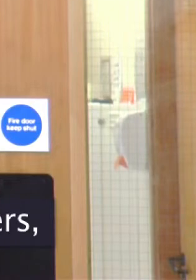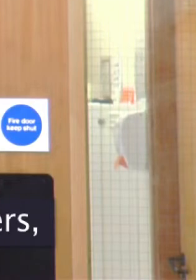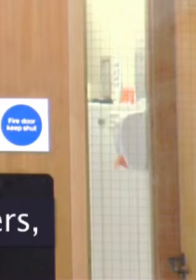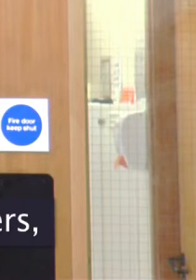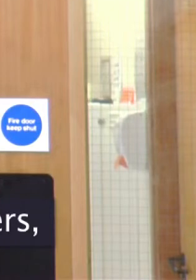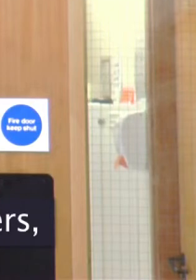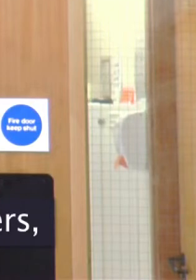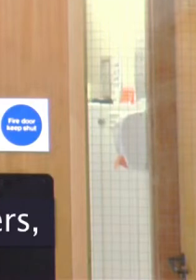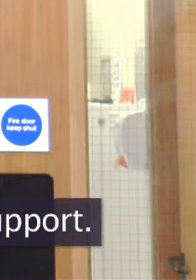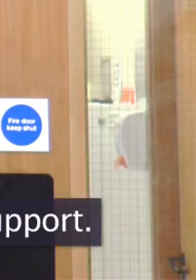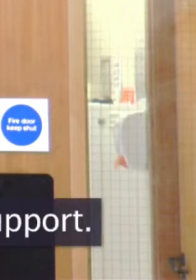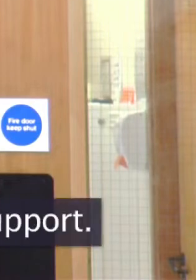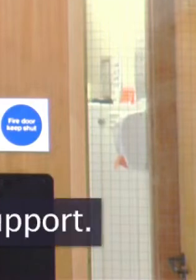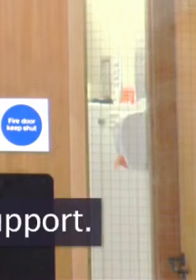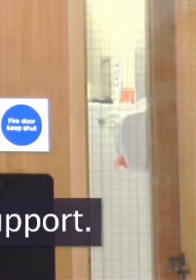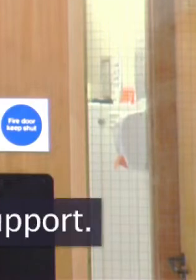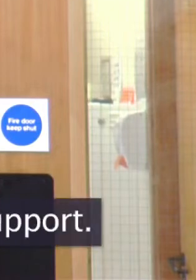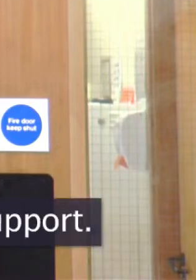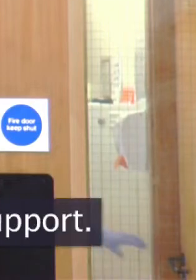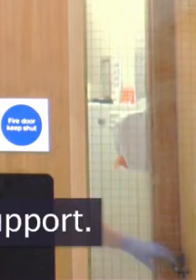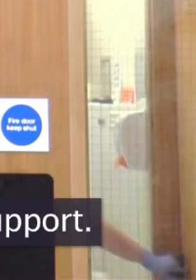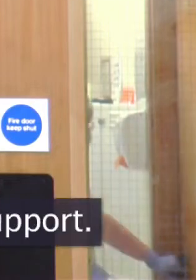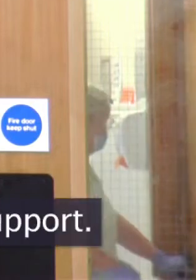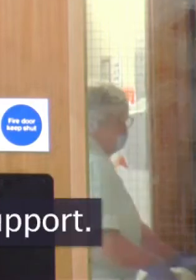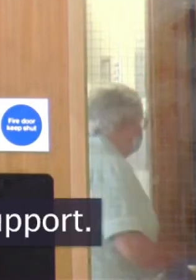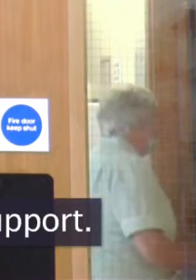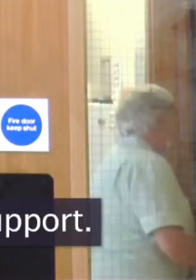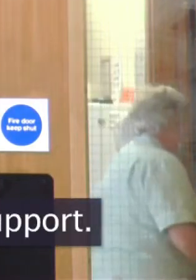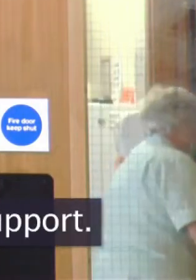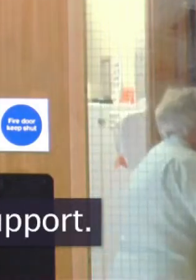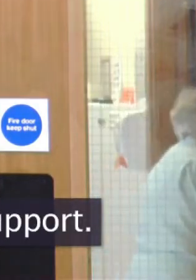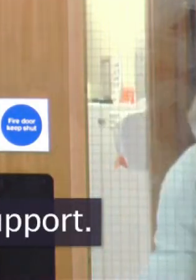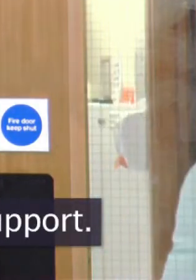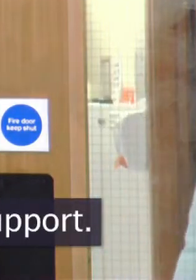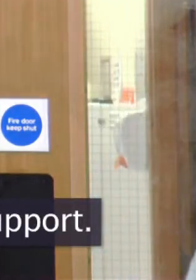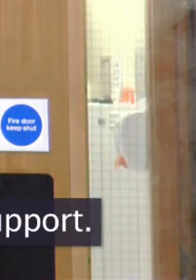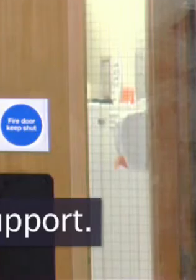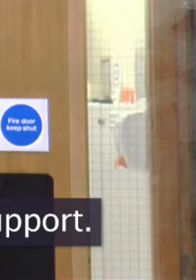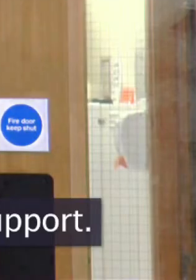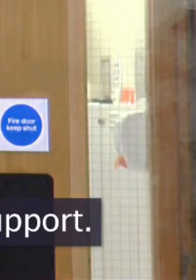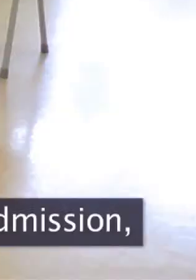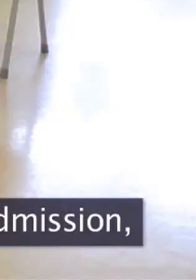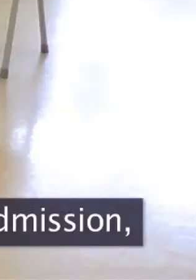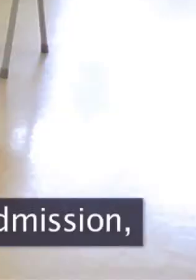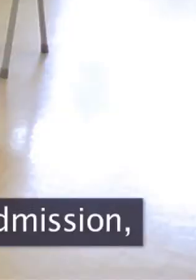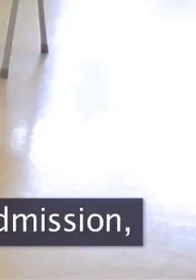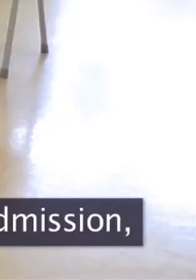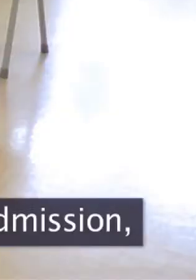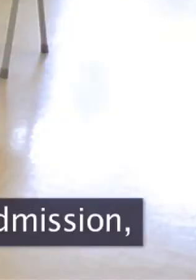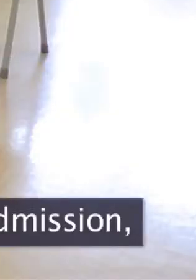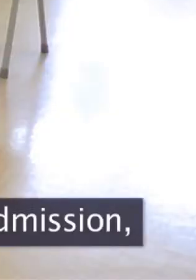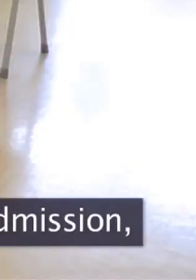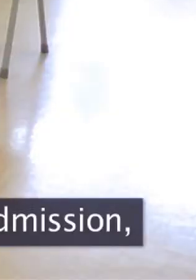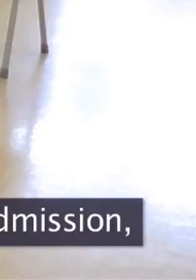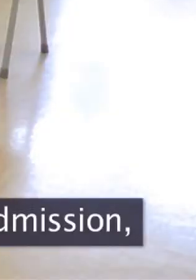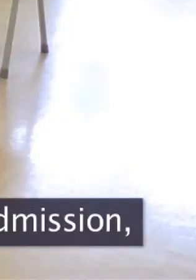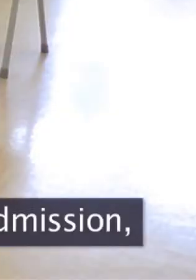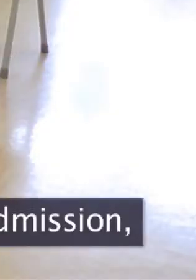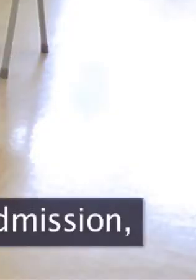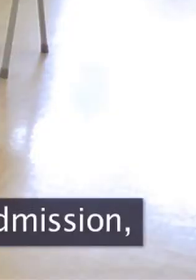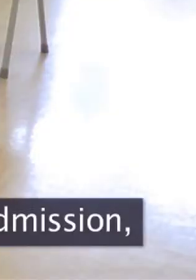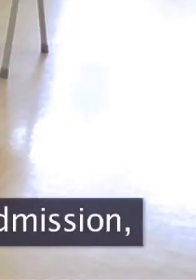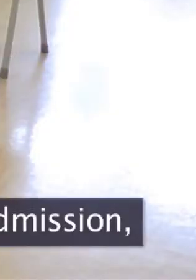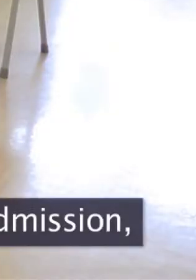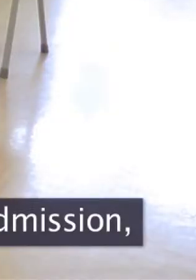for women and for partners, so we did provide a lot of additional information and support. All of the partners and the women have